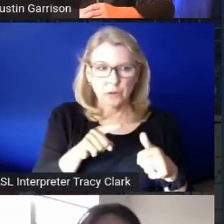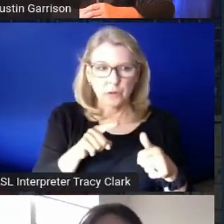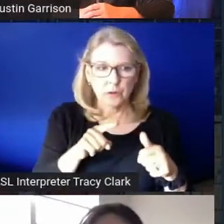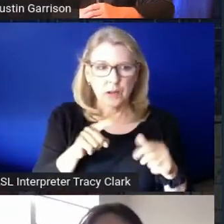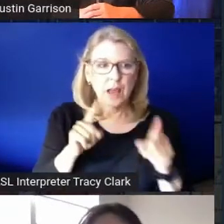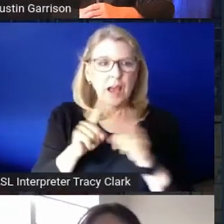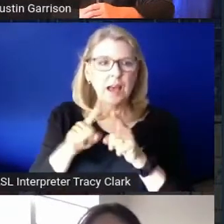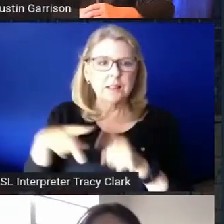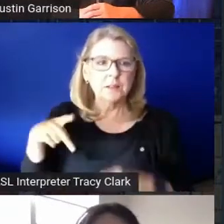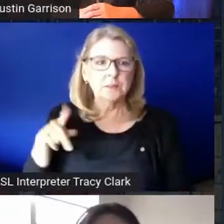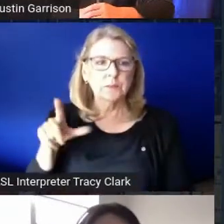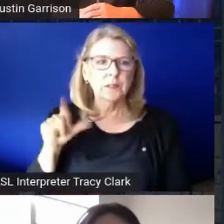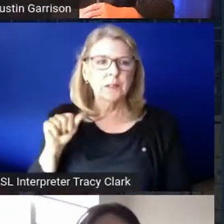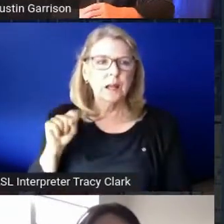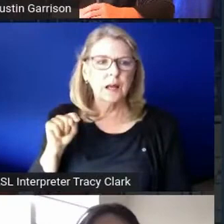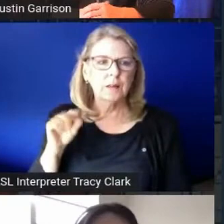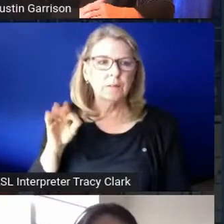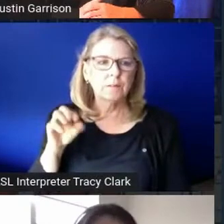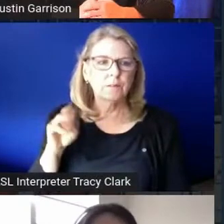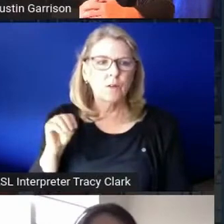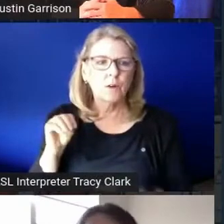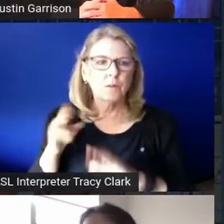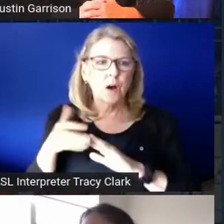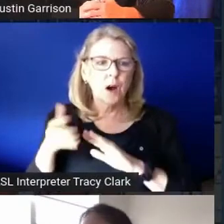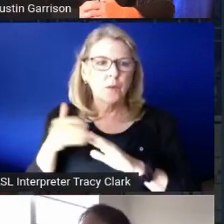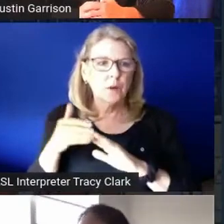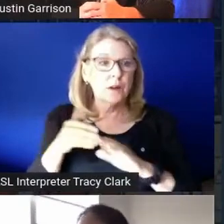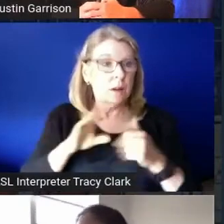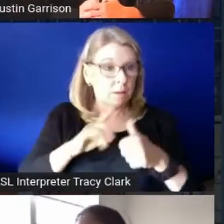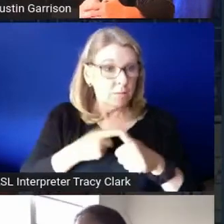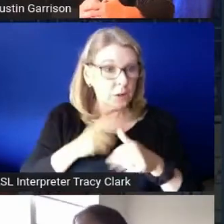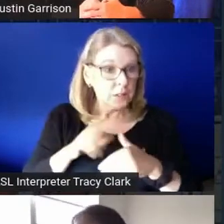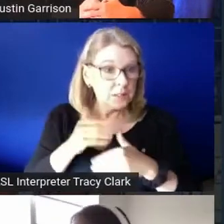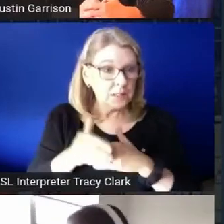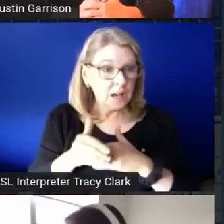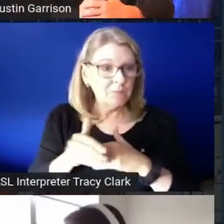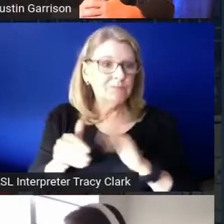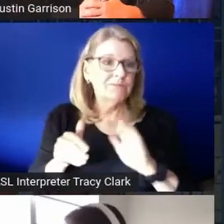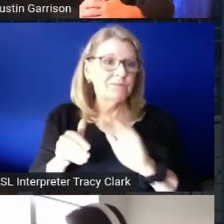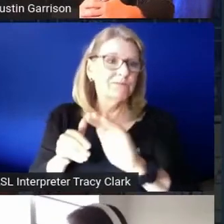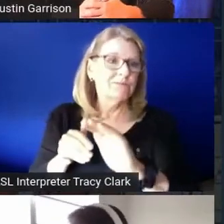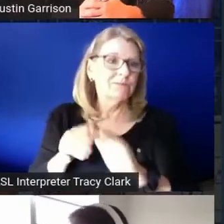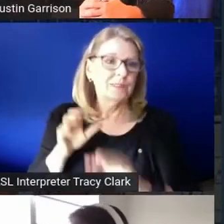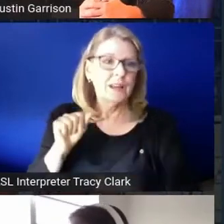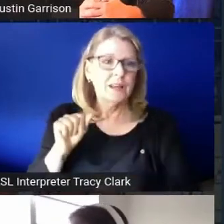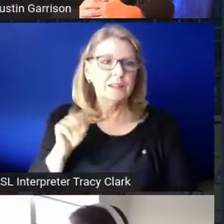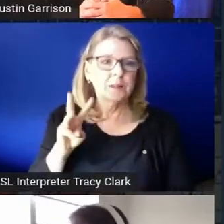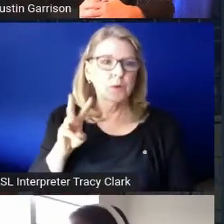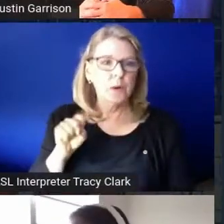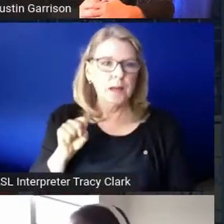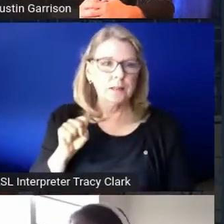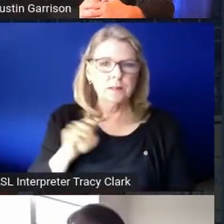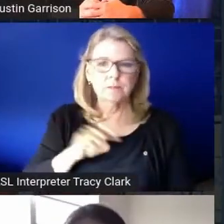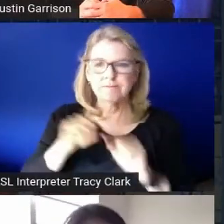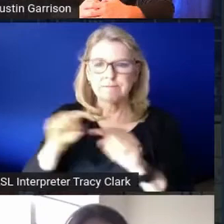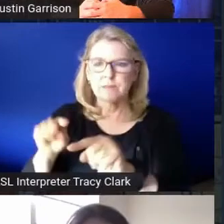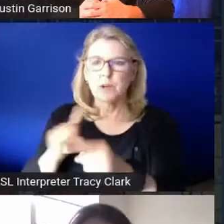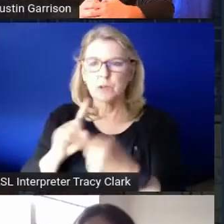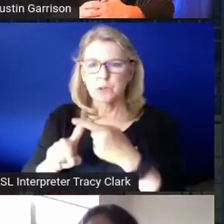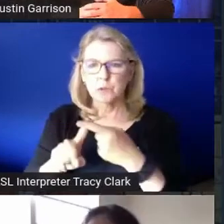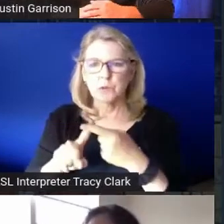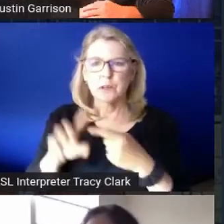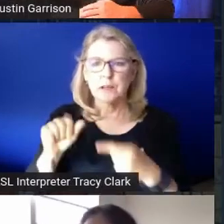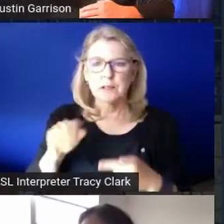step is you will come to AWS, whether it is through the EKS